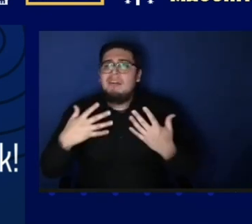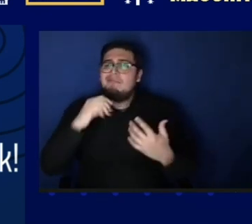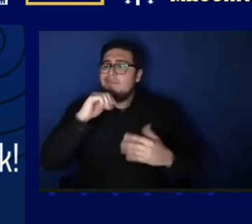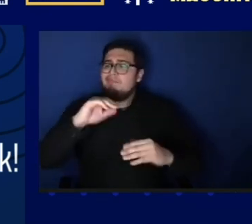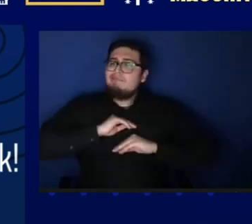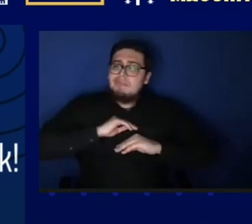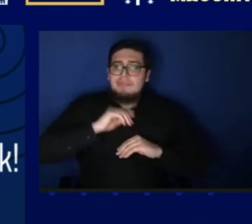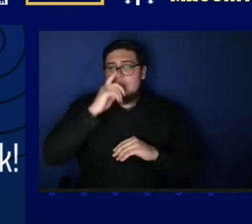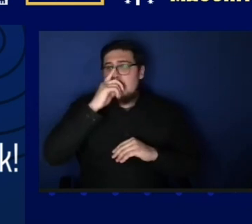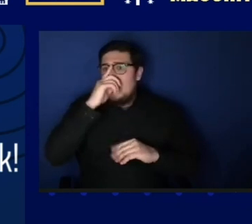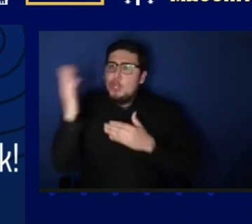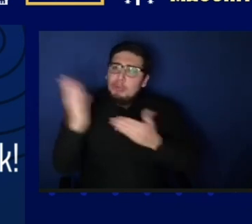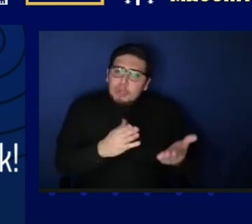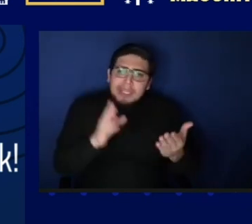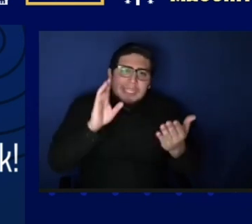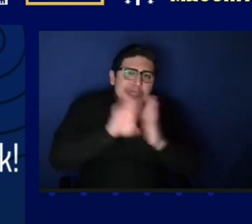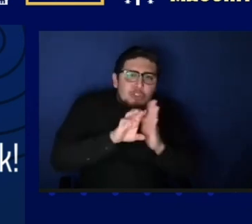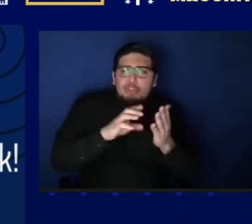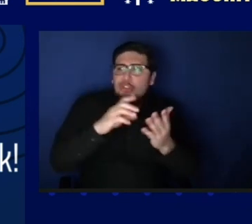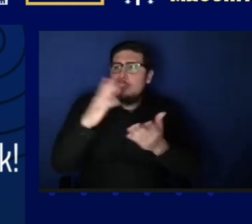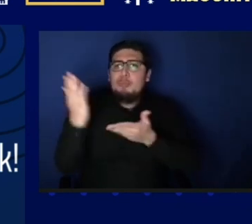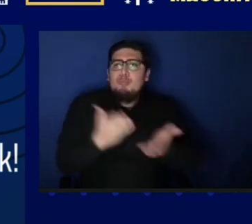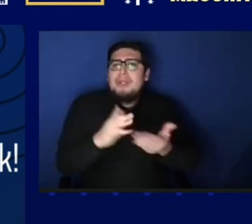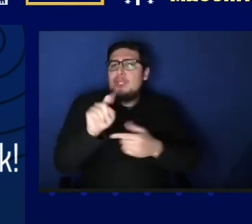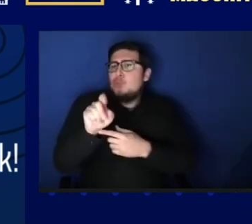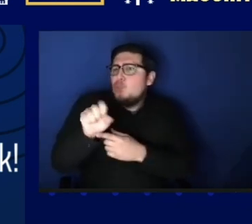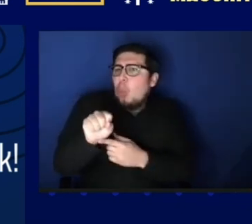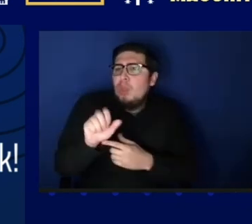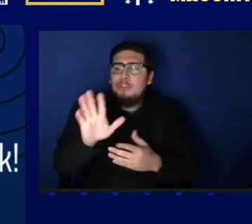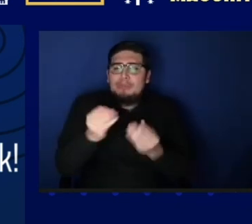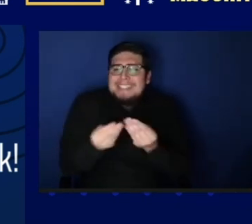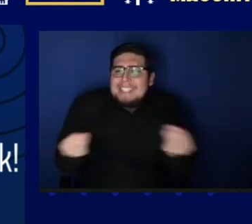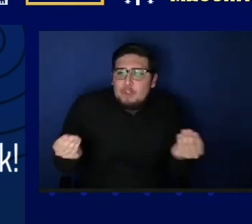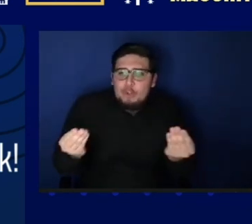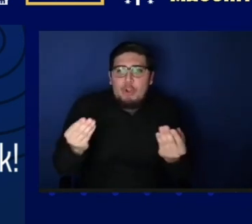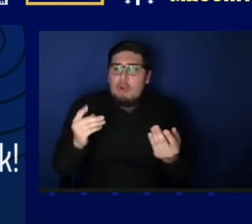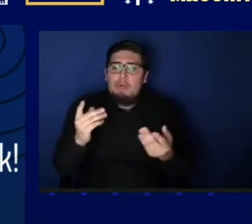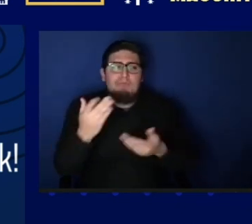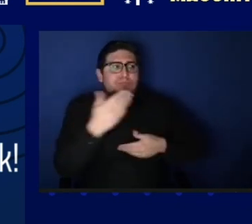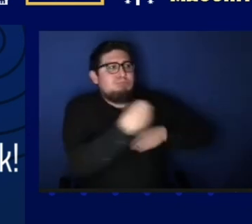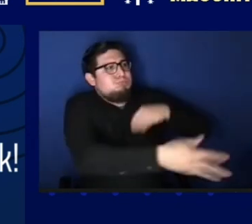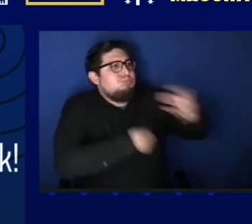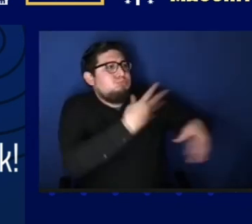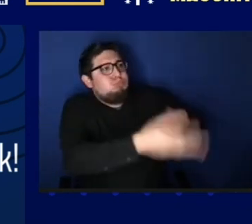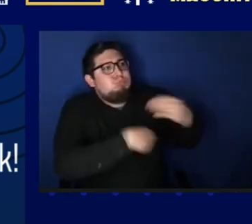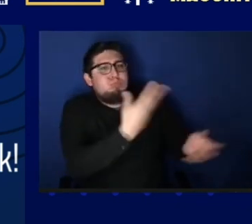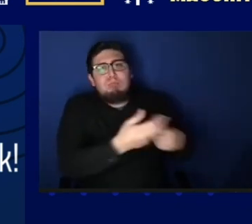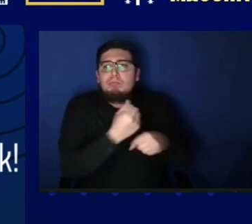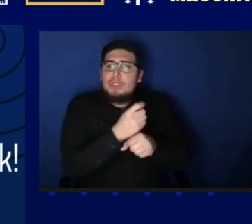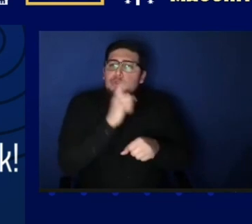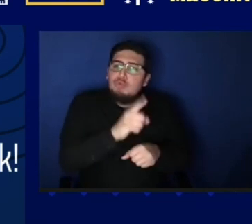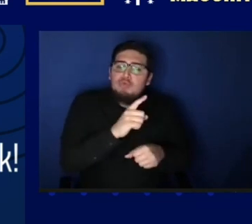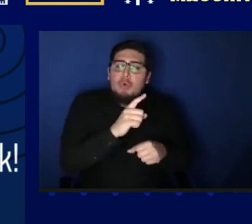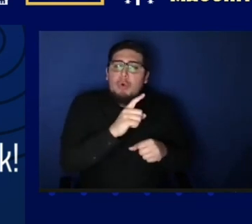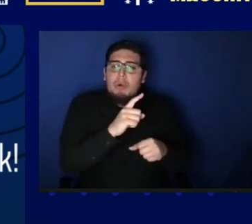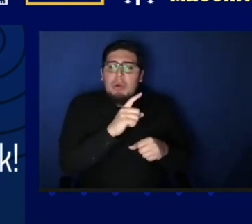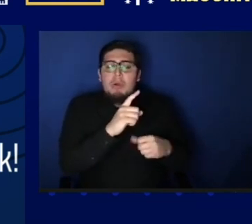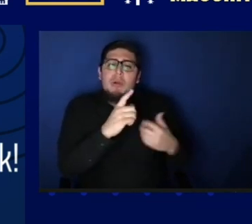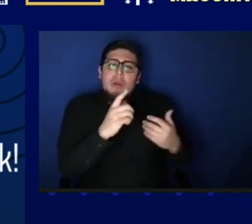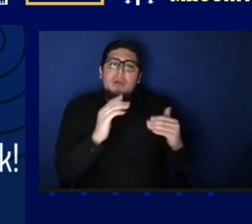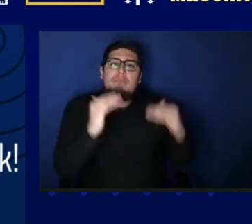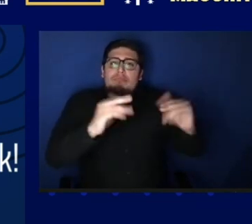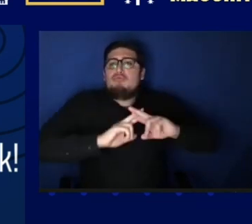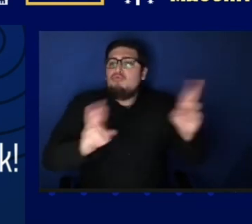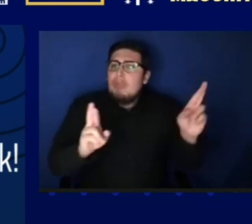know, materials that you want to leave with their office. It's always great that you say, you know, here is a very simple sheet that we put